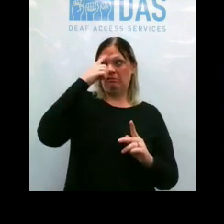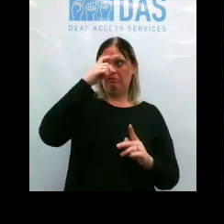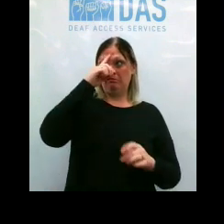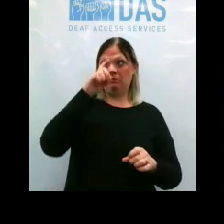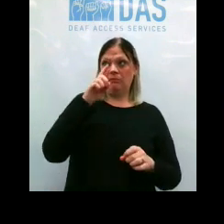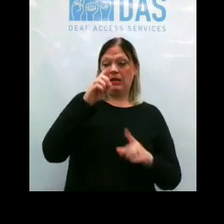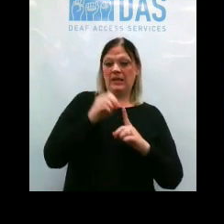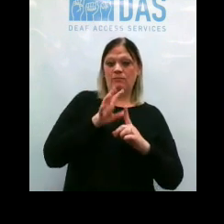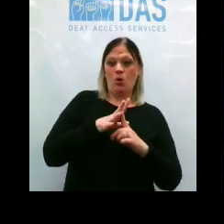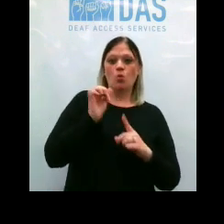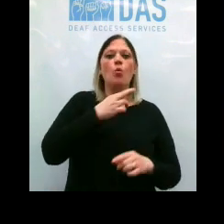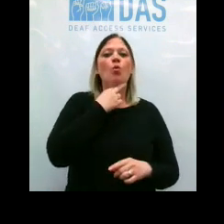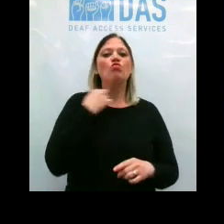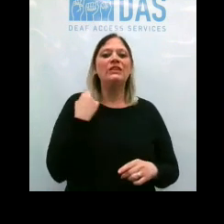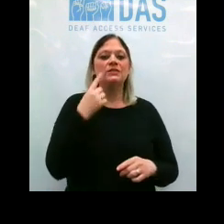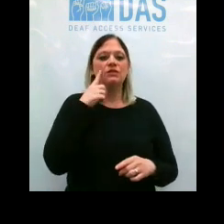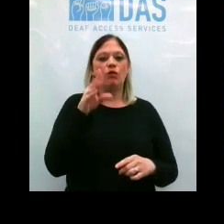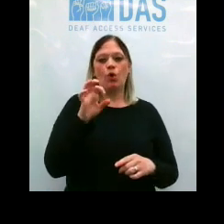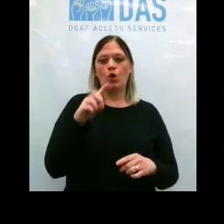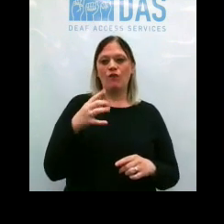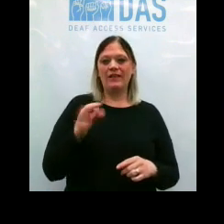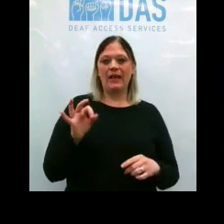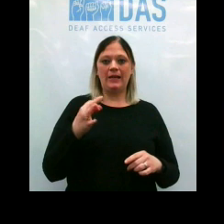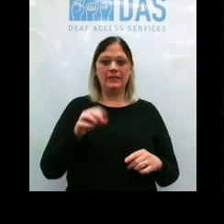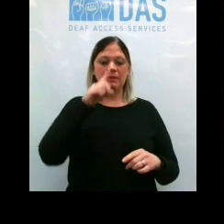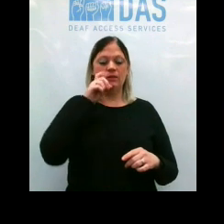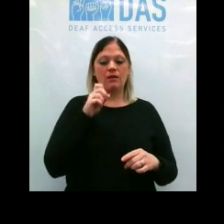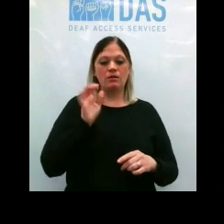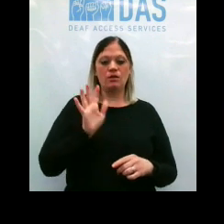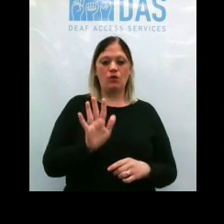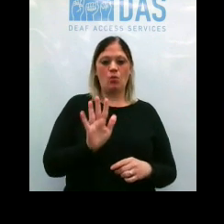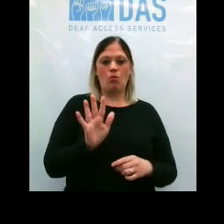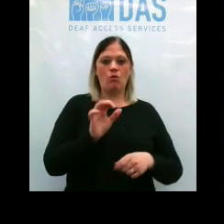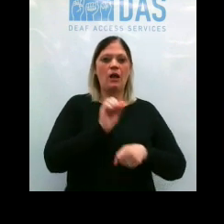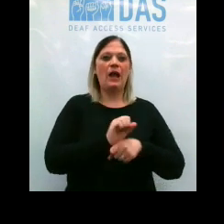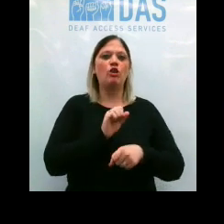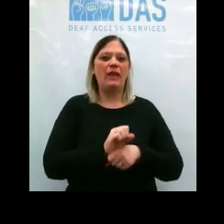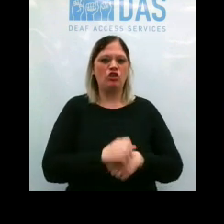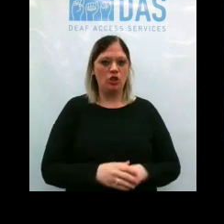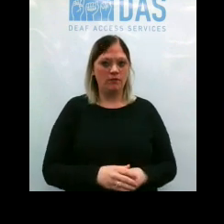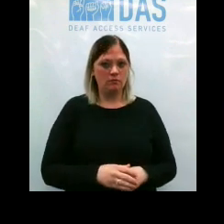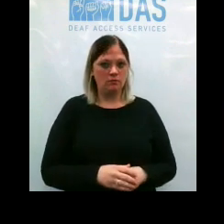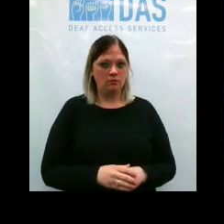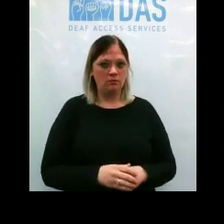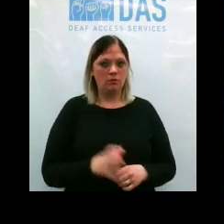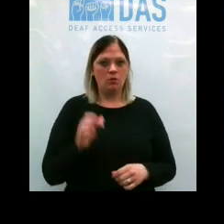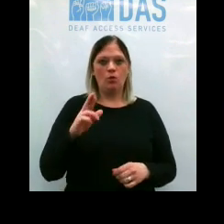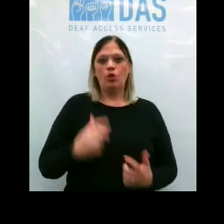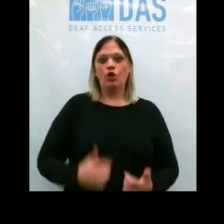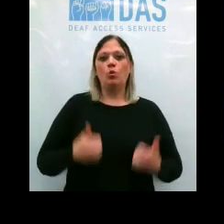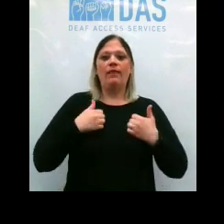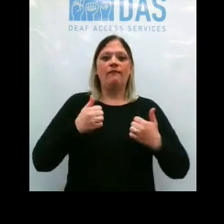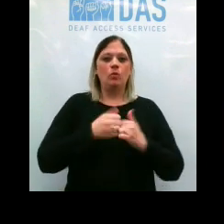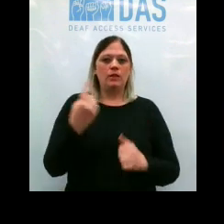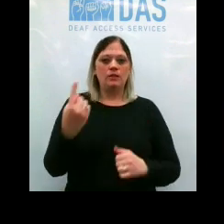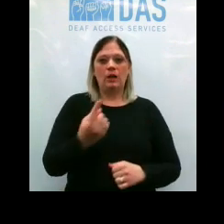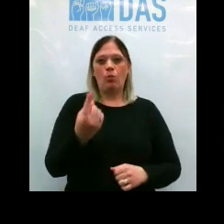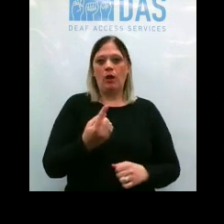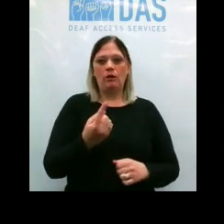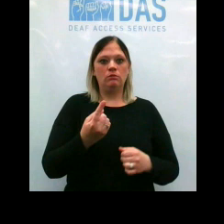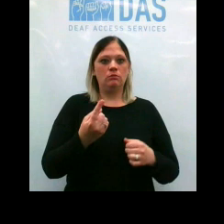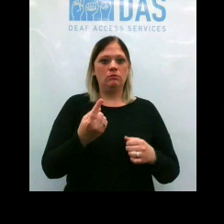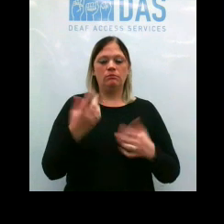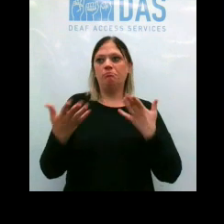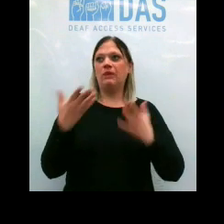at risk for COVID-19 because of your occupation, or you live with someone who may